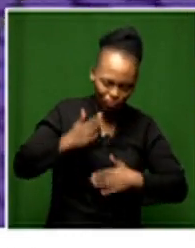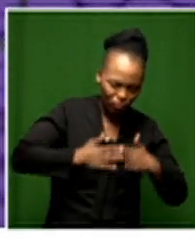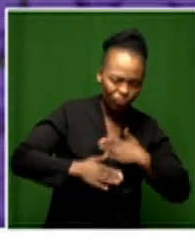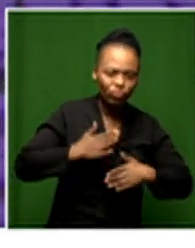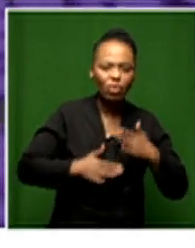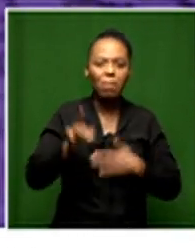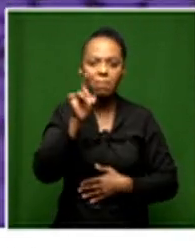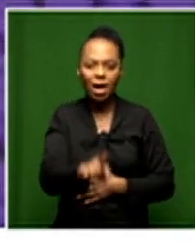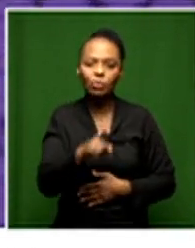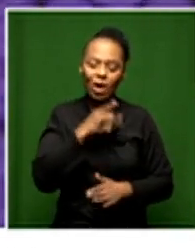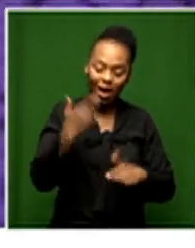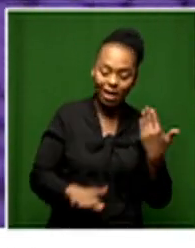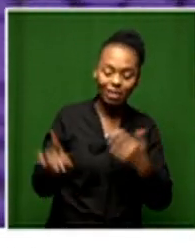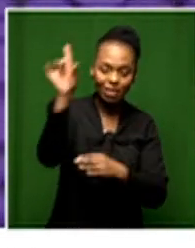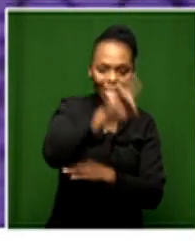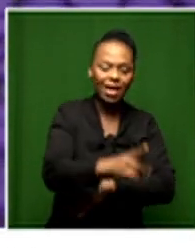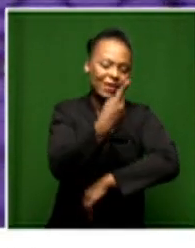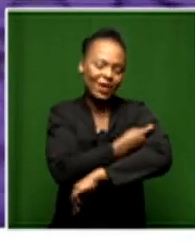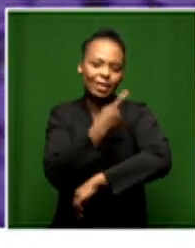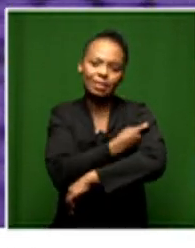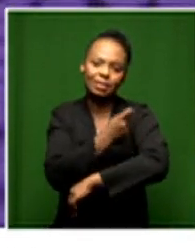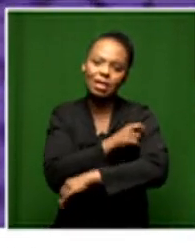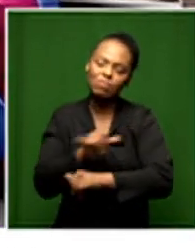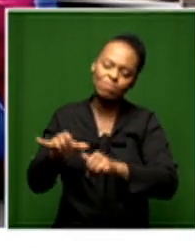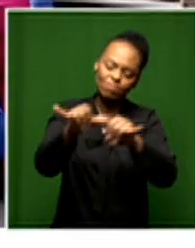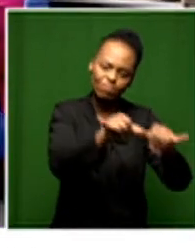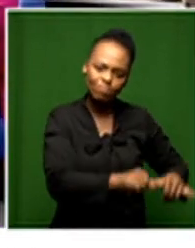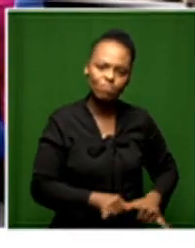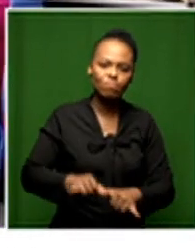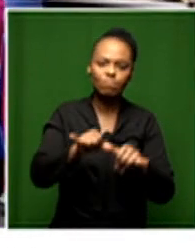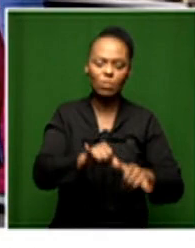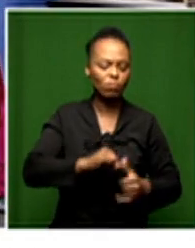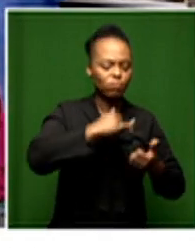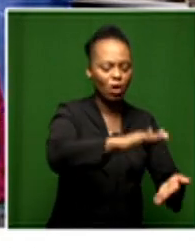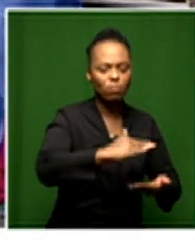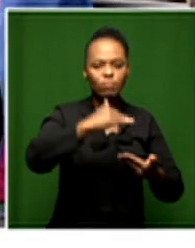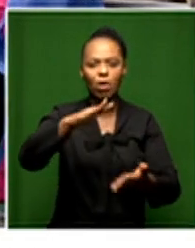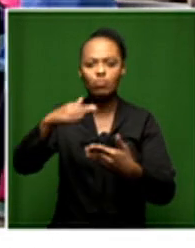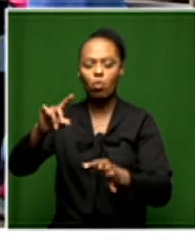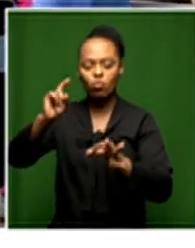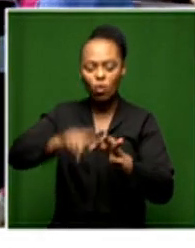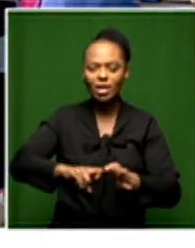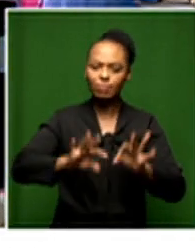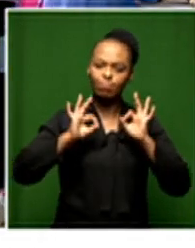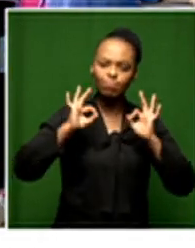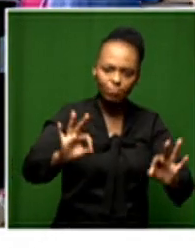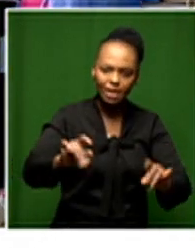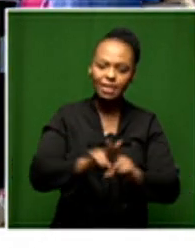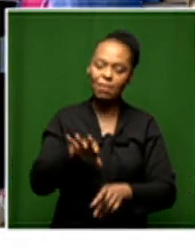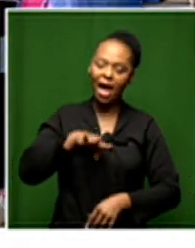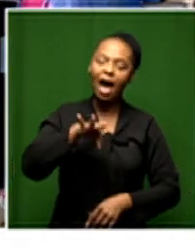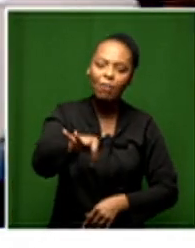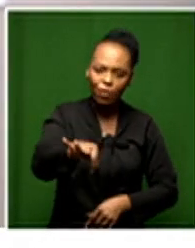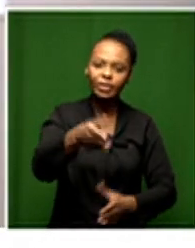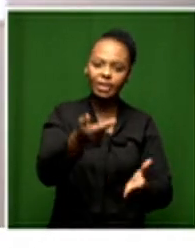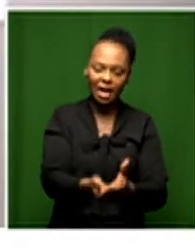so that at the end of the day, the vaccines are all reaching their destination with good quality and affordable